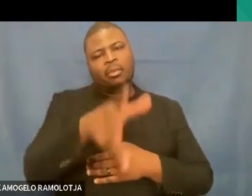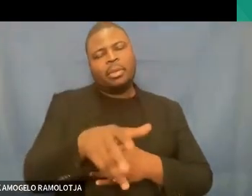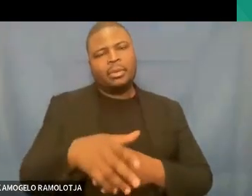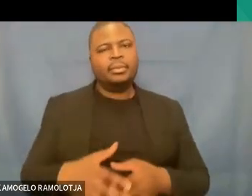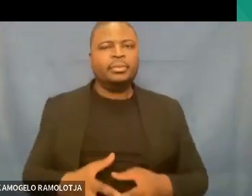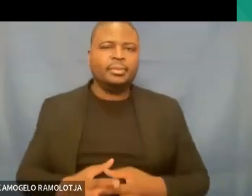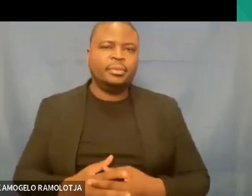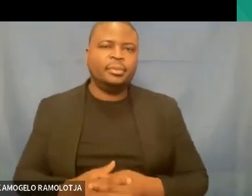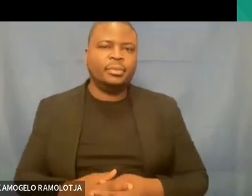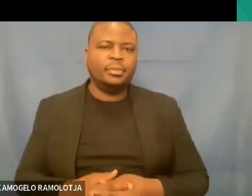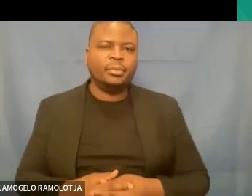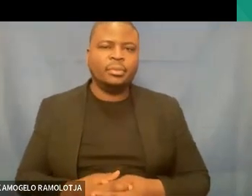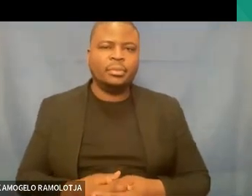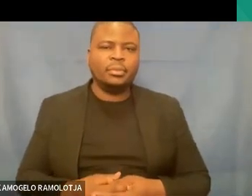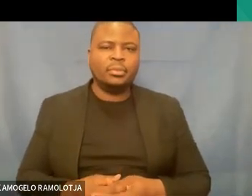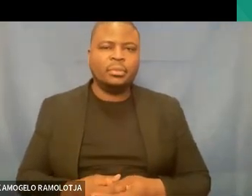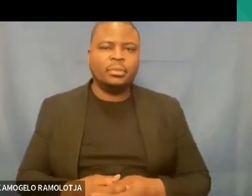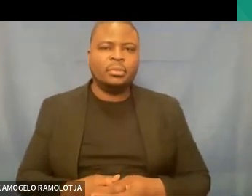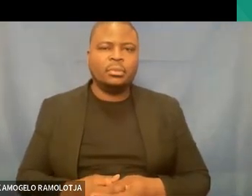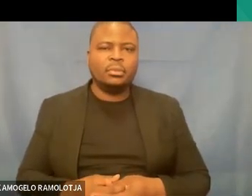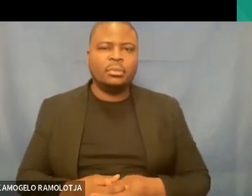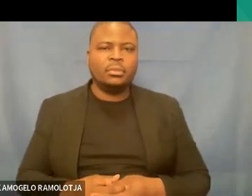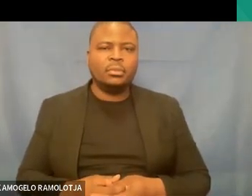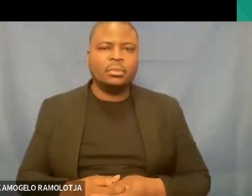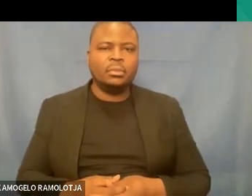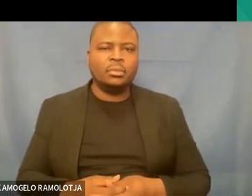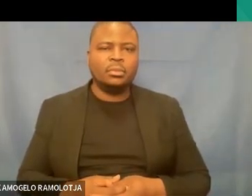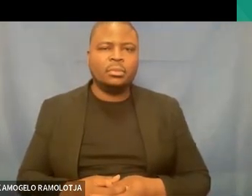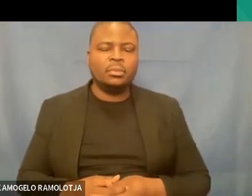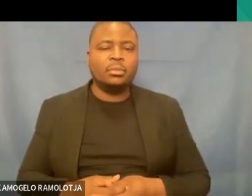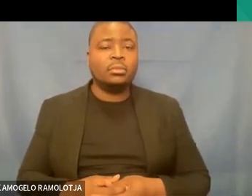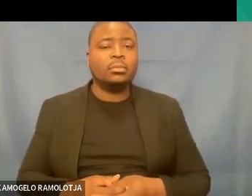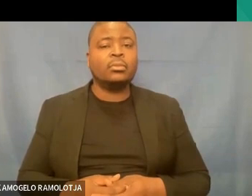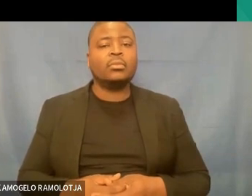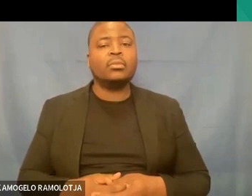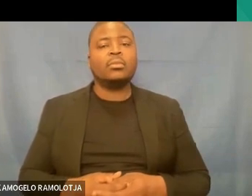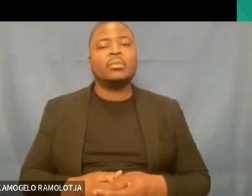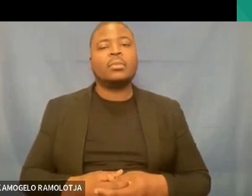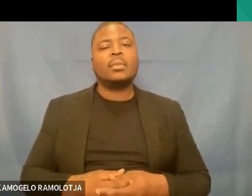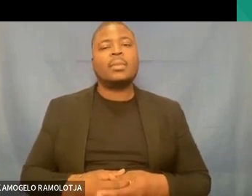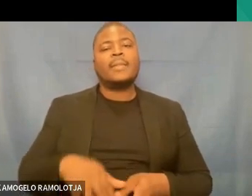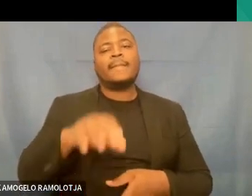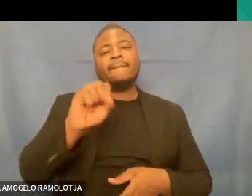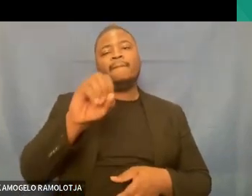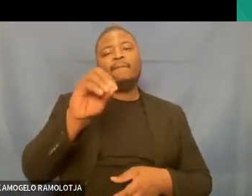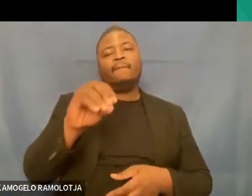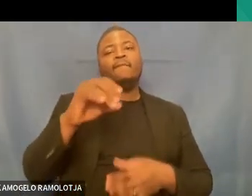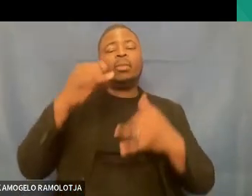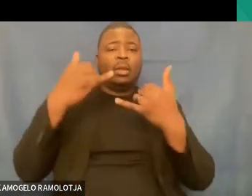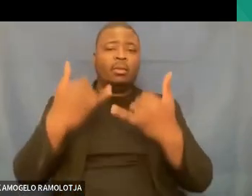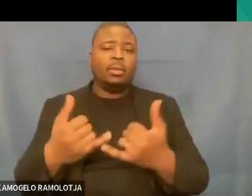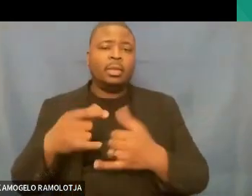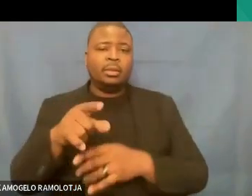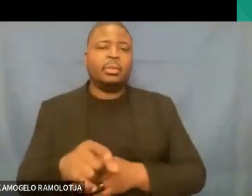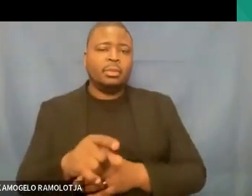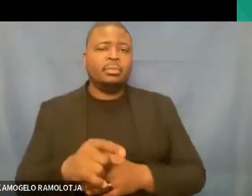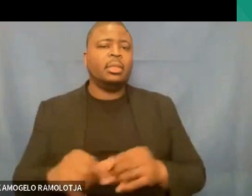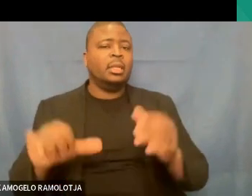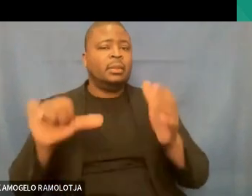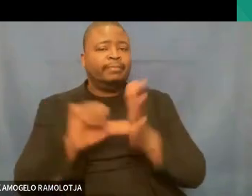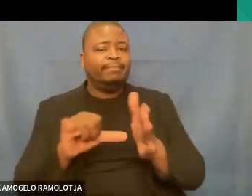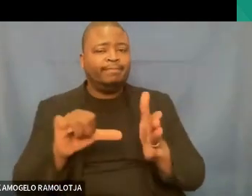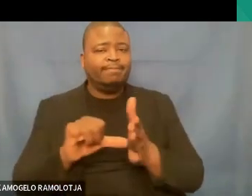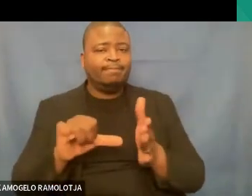Next slide, please. All right. So these are the key framework principles that